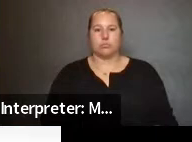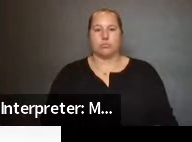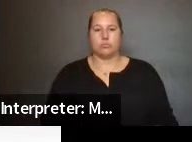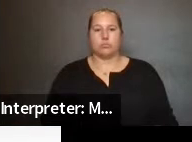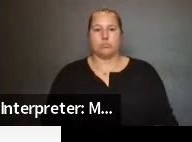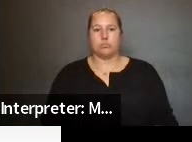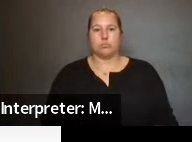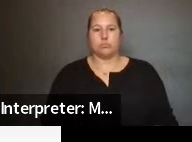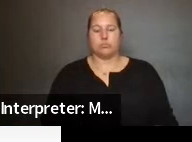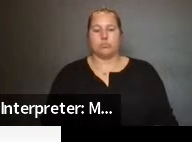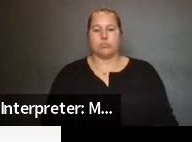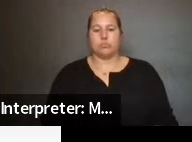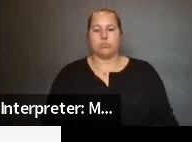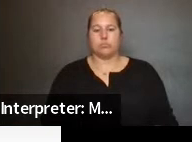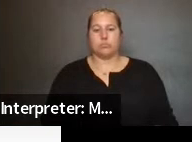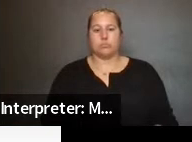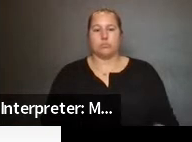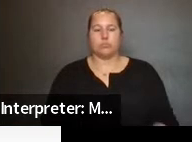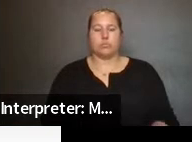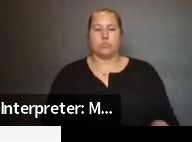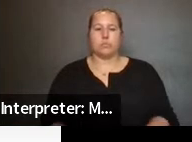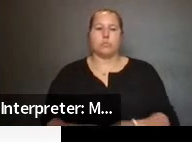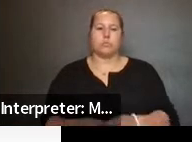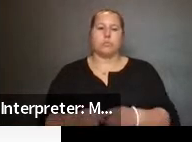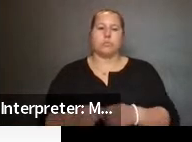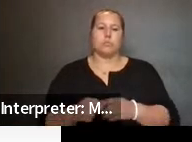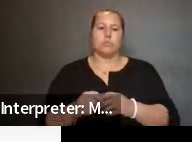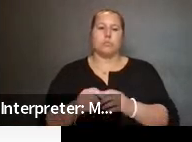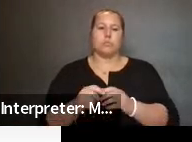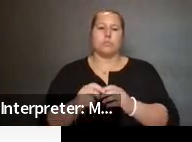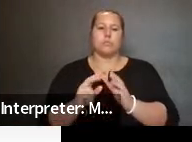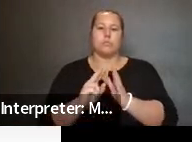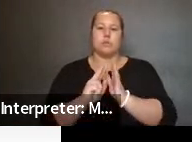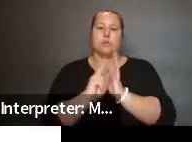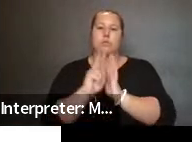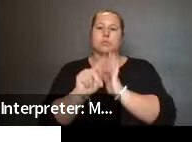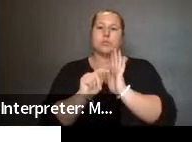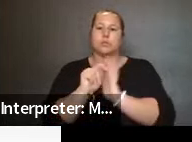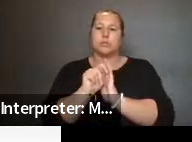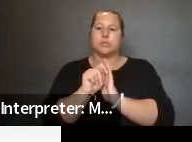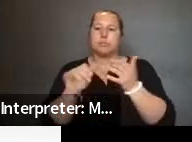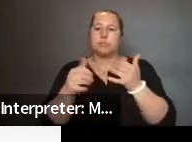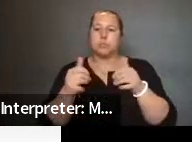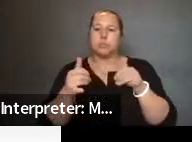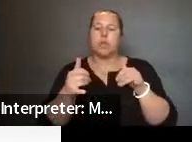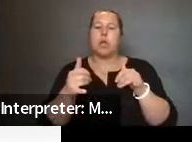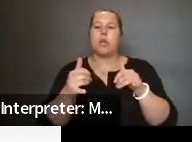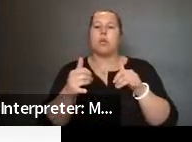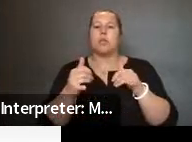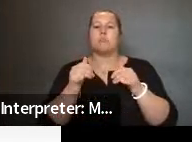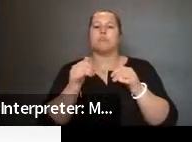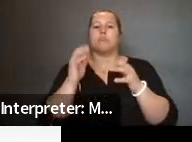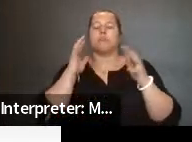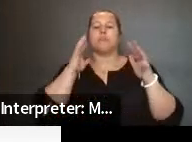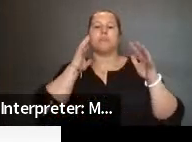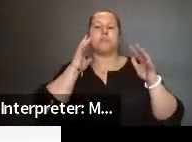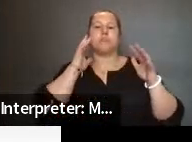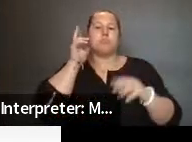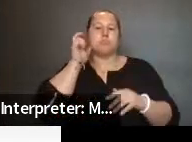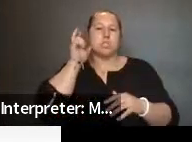Rochester City Council is a 9-member legislative body with 5 at-large members and 4 district